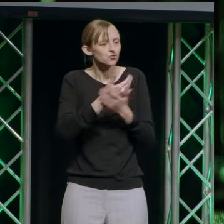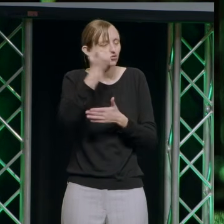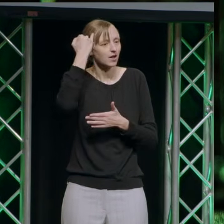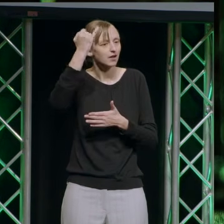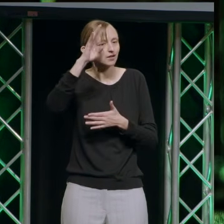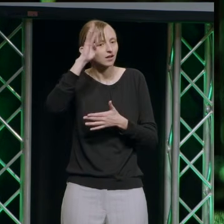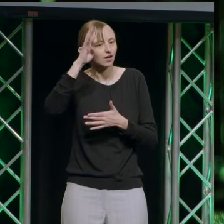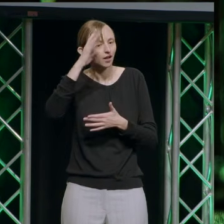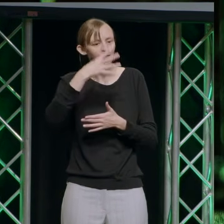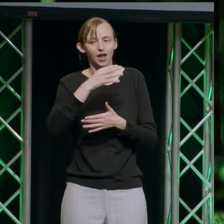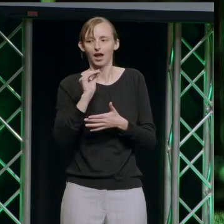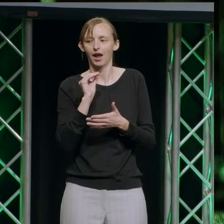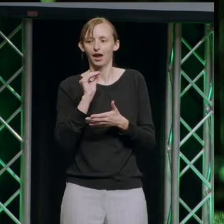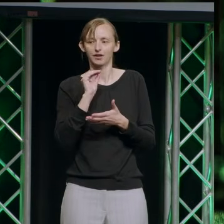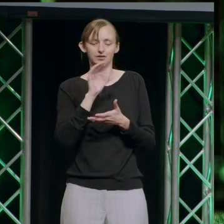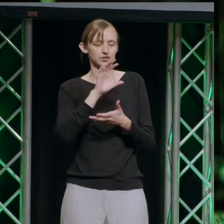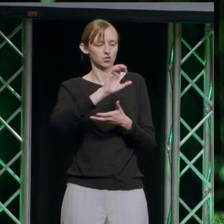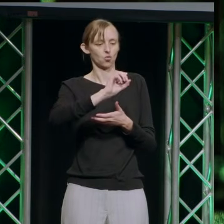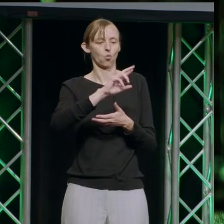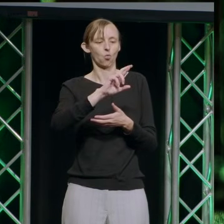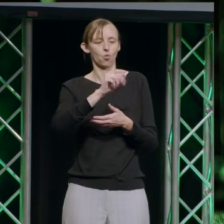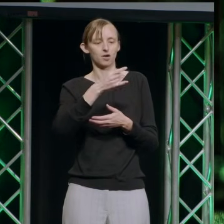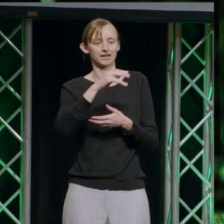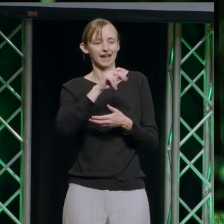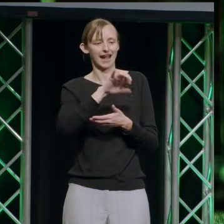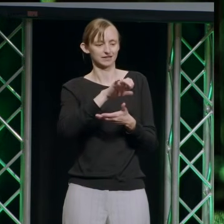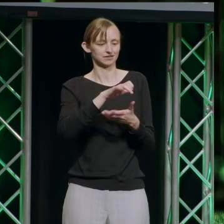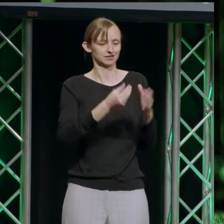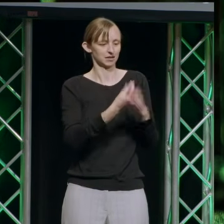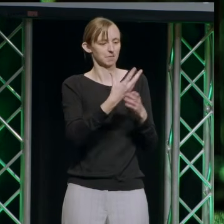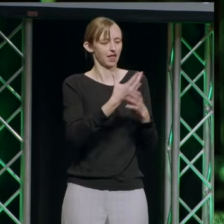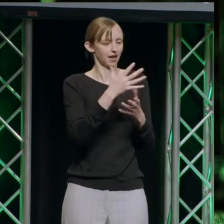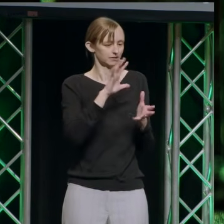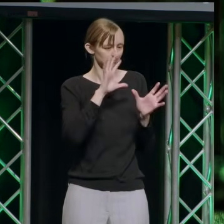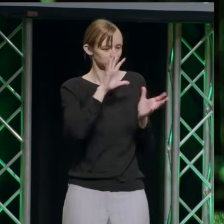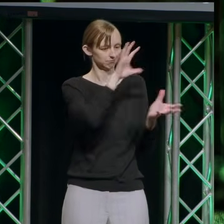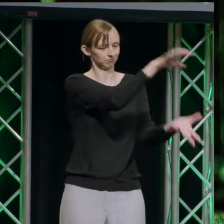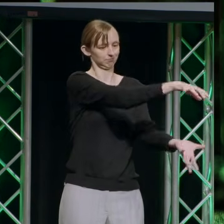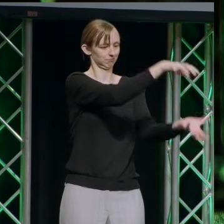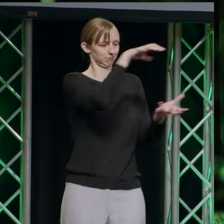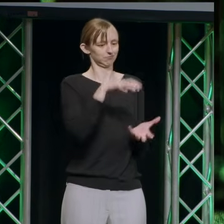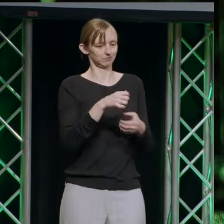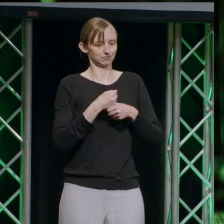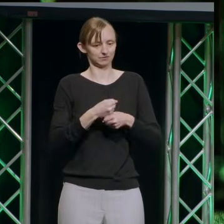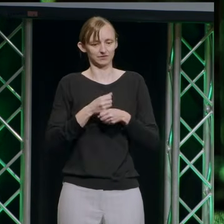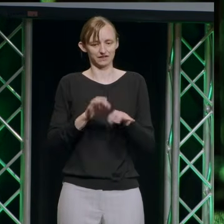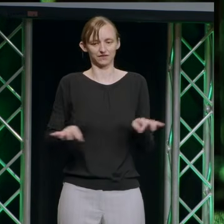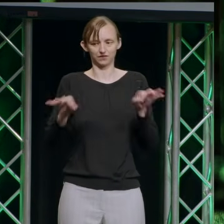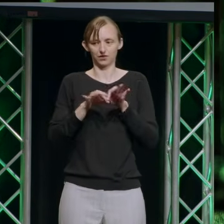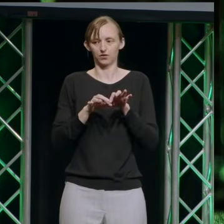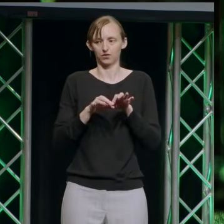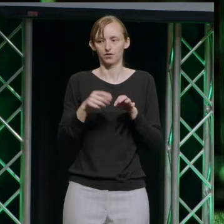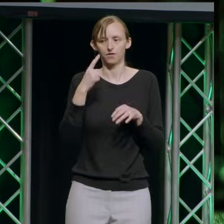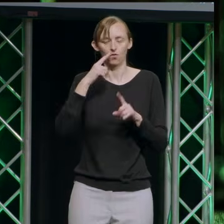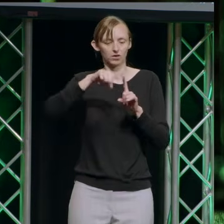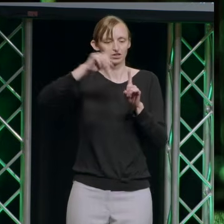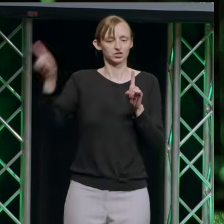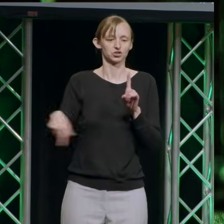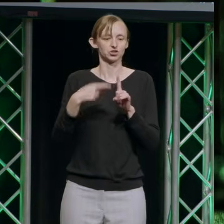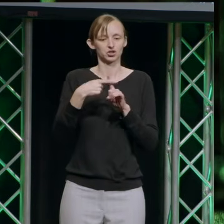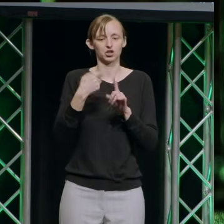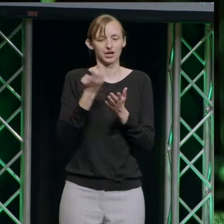actually intercepting the organic matter and making and creating value. But obviously, from a circular economy